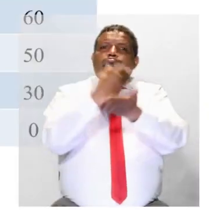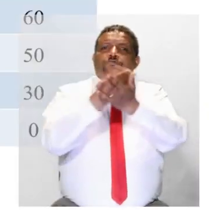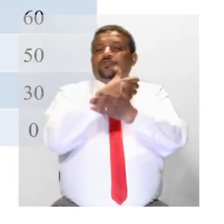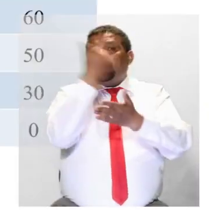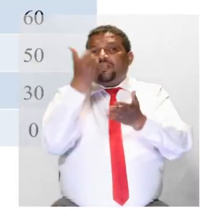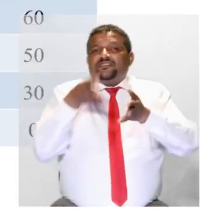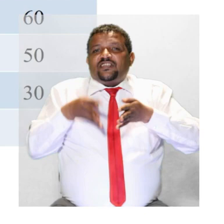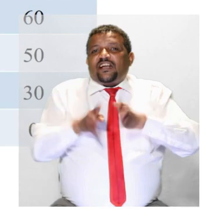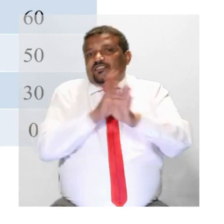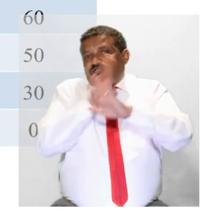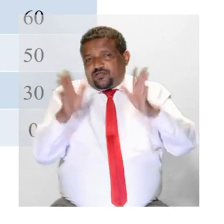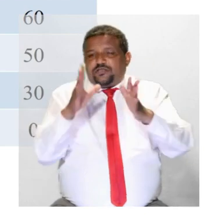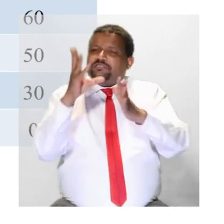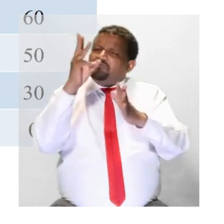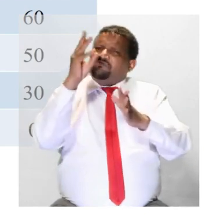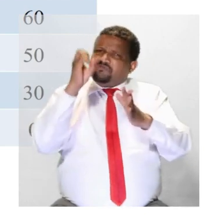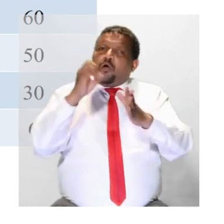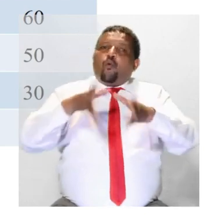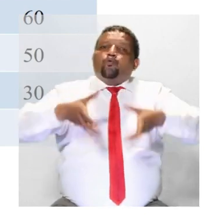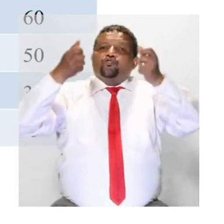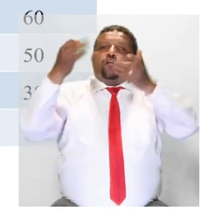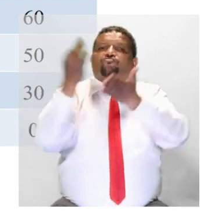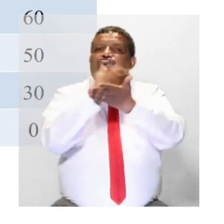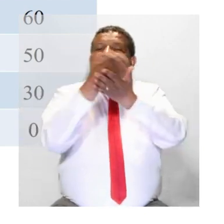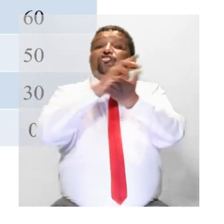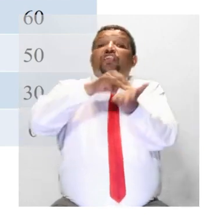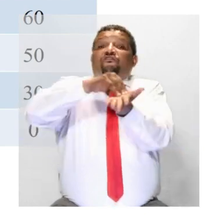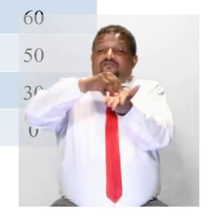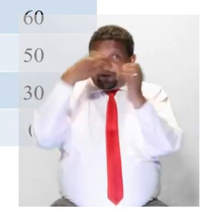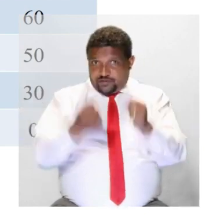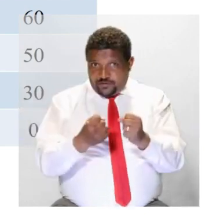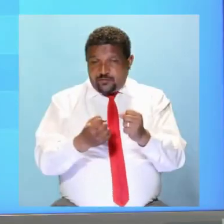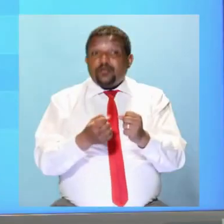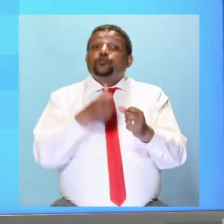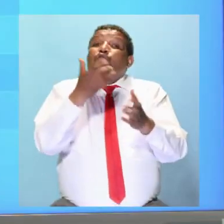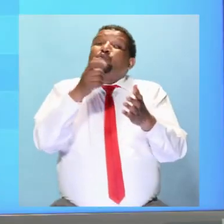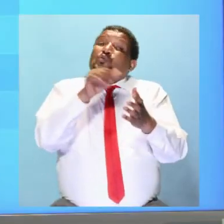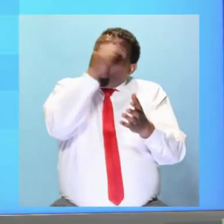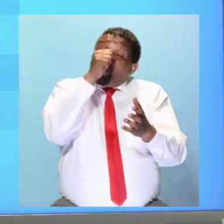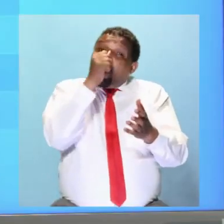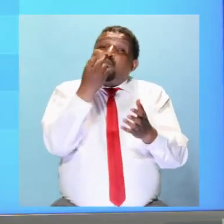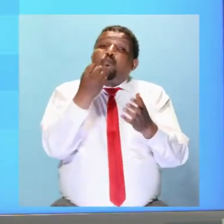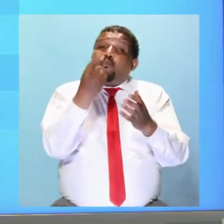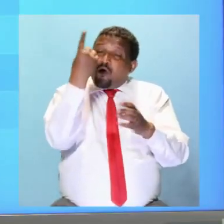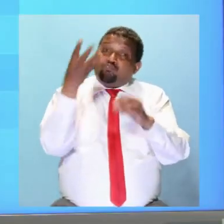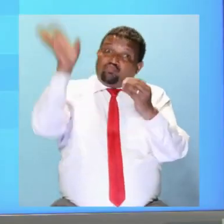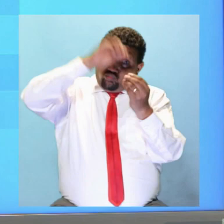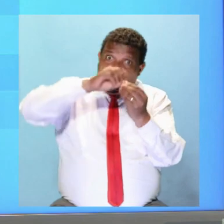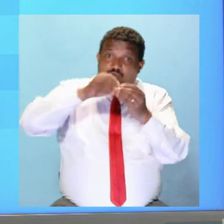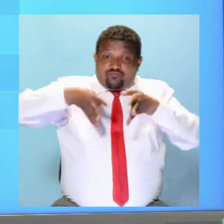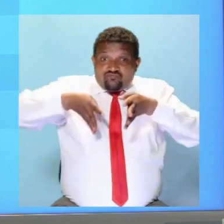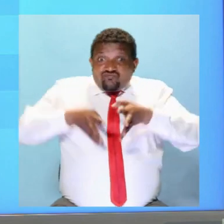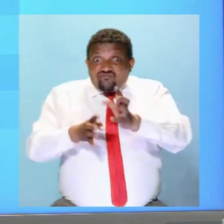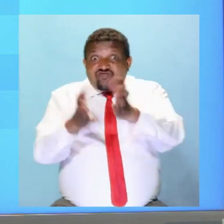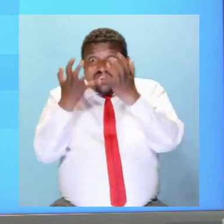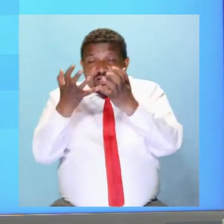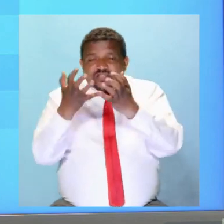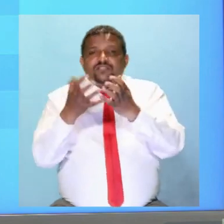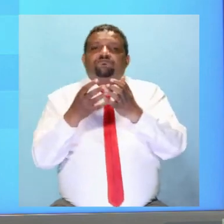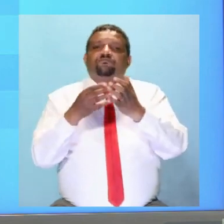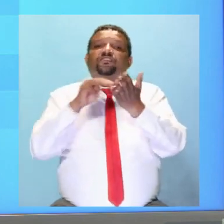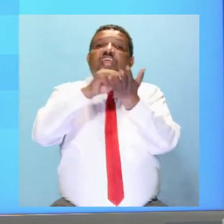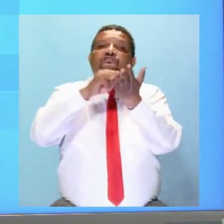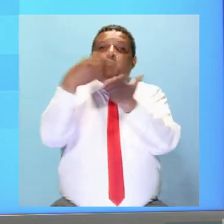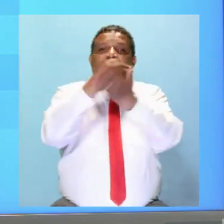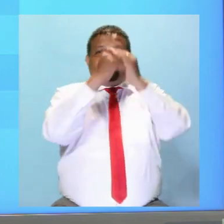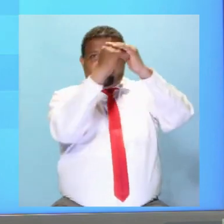of tractor. And when Ethiopia wants to produce one more tractor, she has to reduce production of teff from